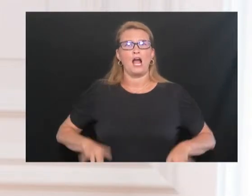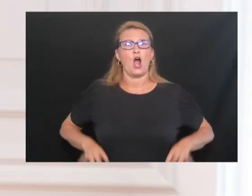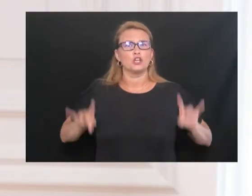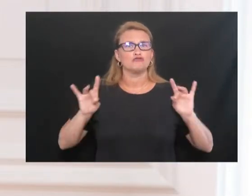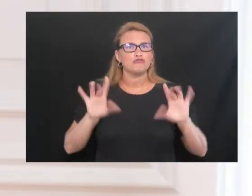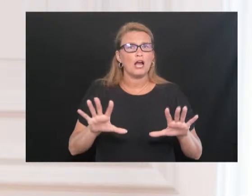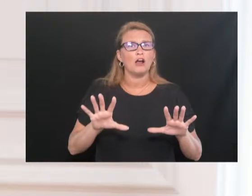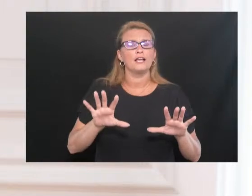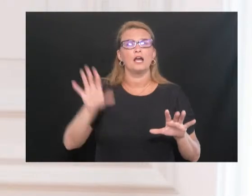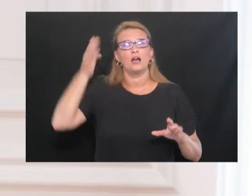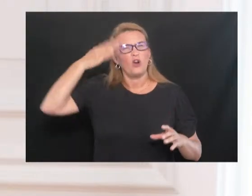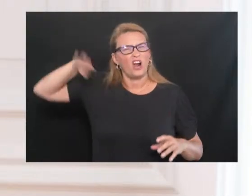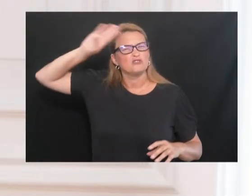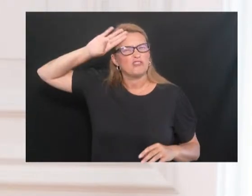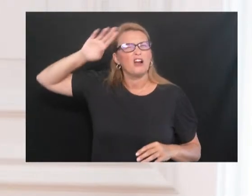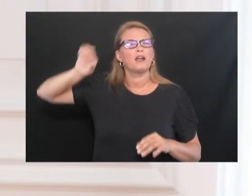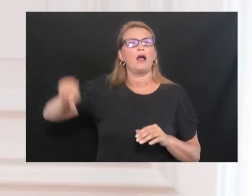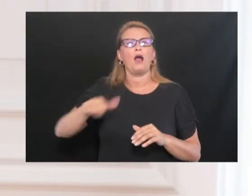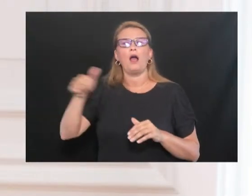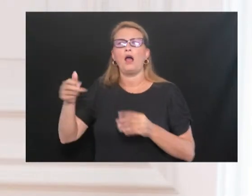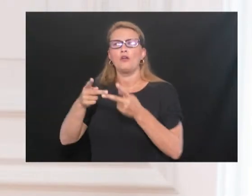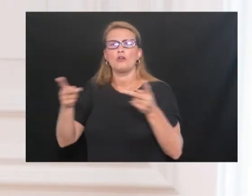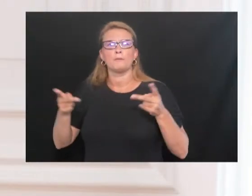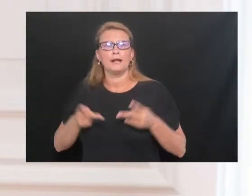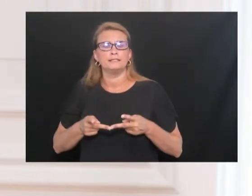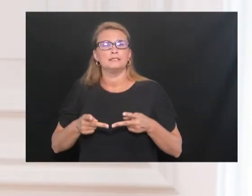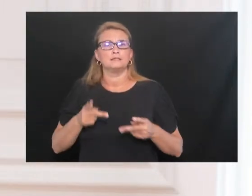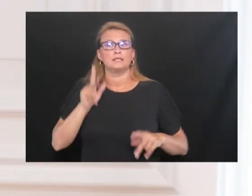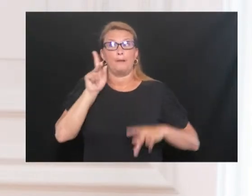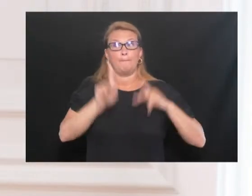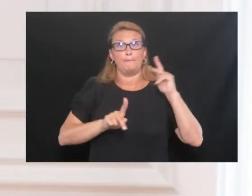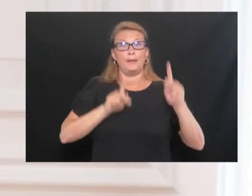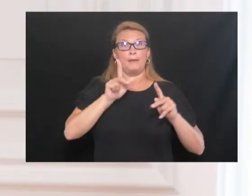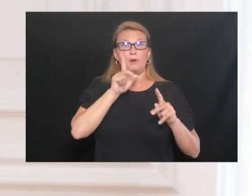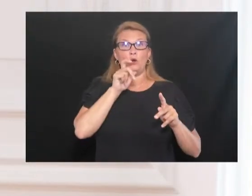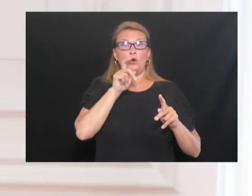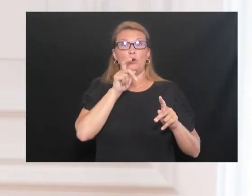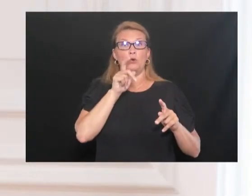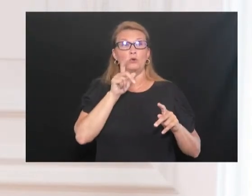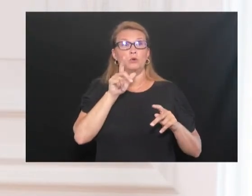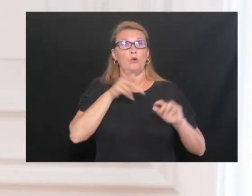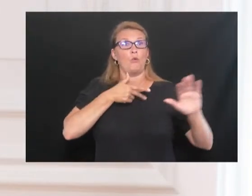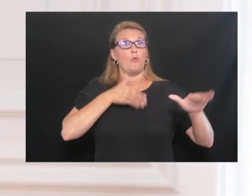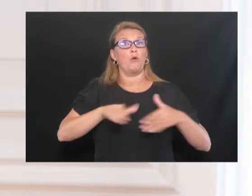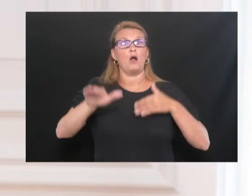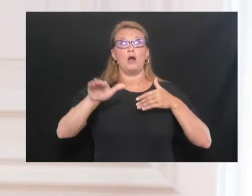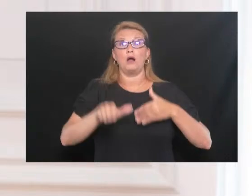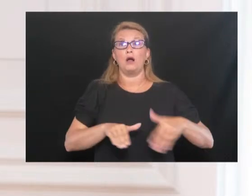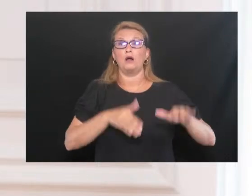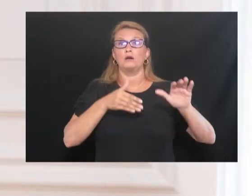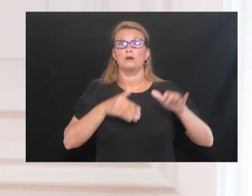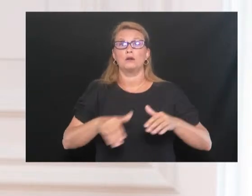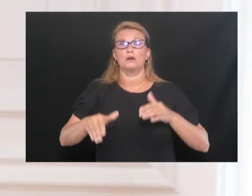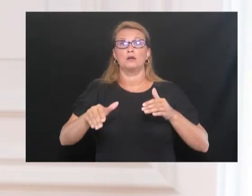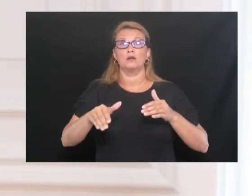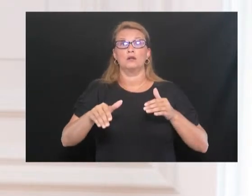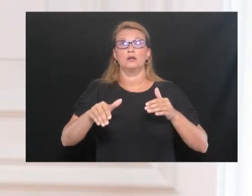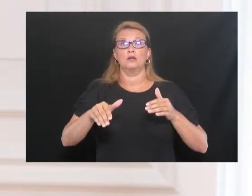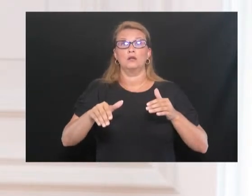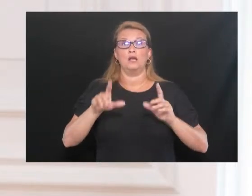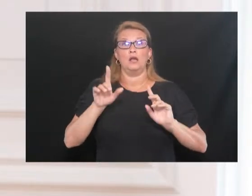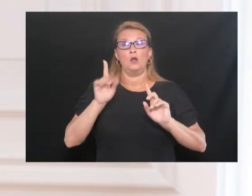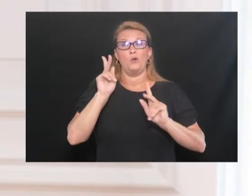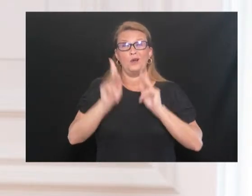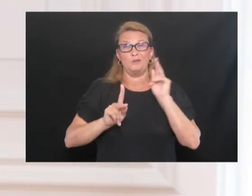places that people that walk through air that has been recently frequented